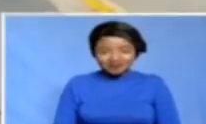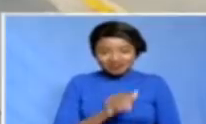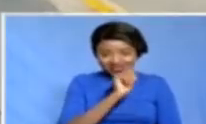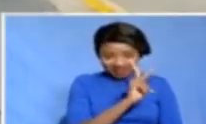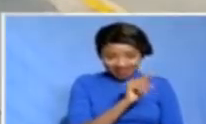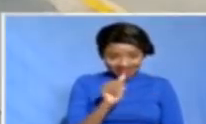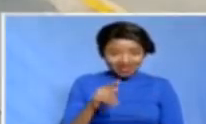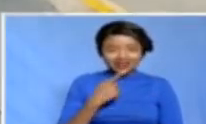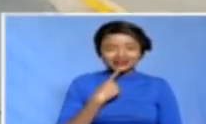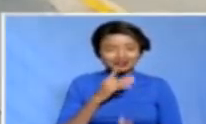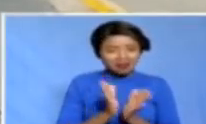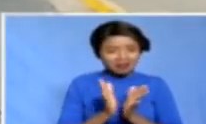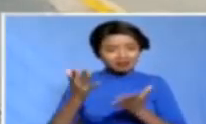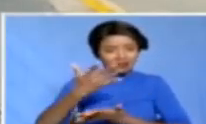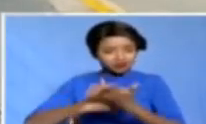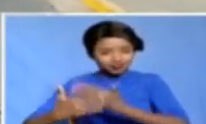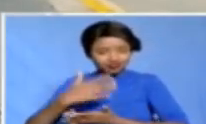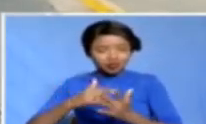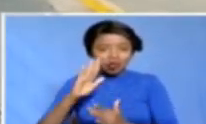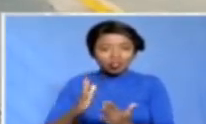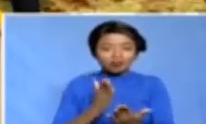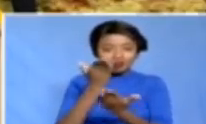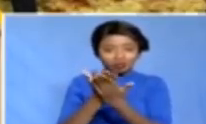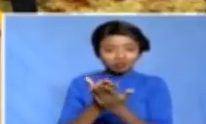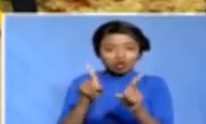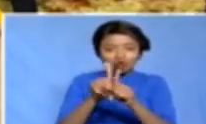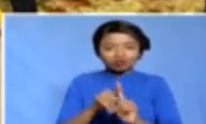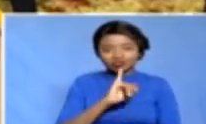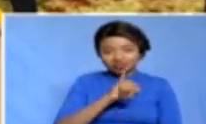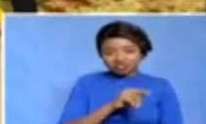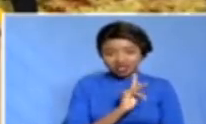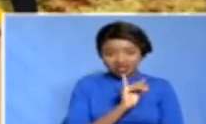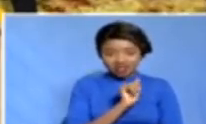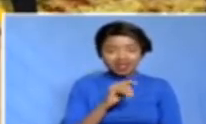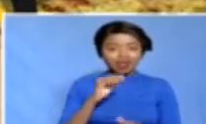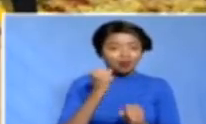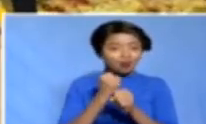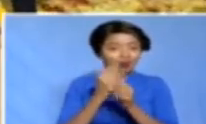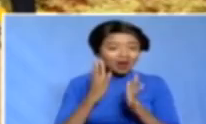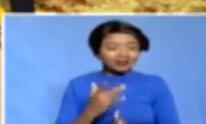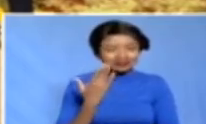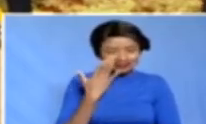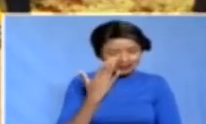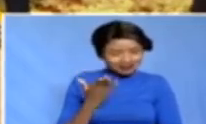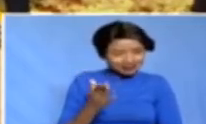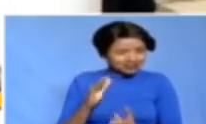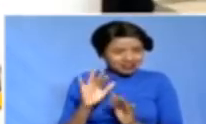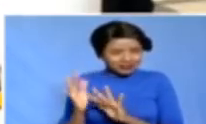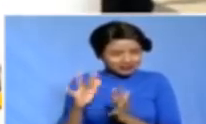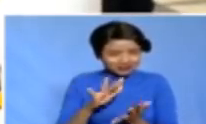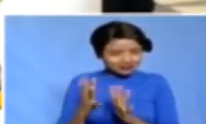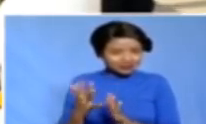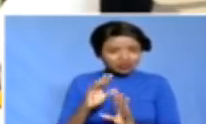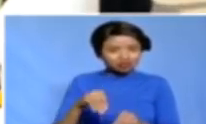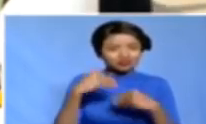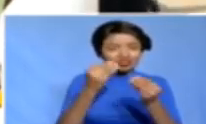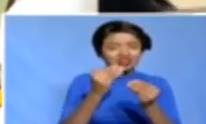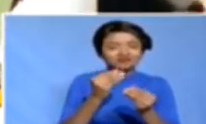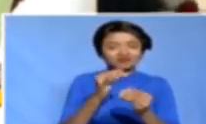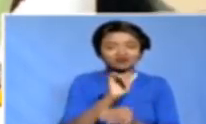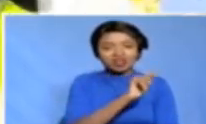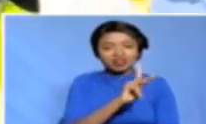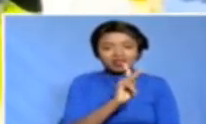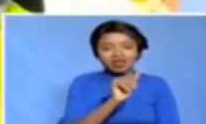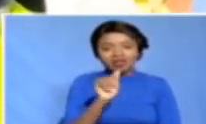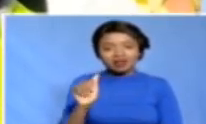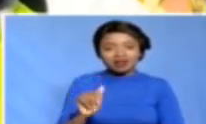is set to begin public engagement on the proposal, even as JKIA staff questioned the rationale of handing over the airport to the airline.